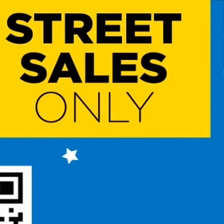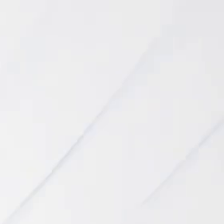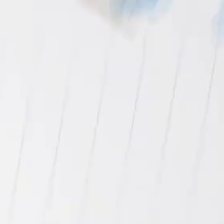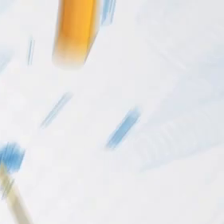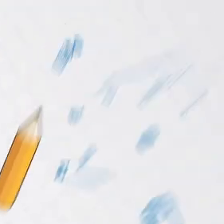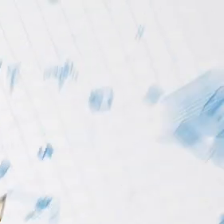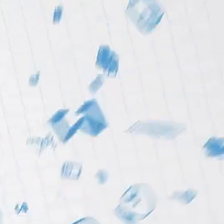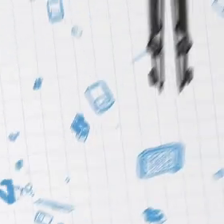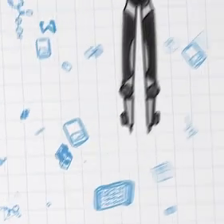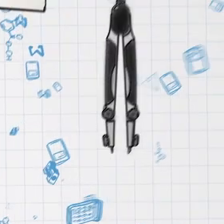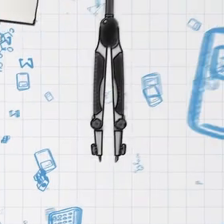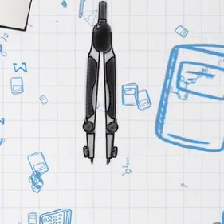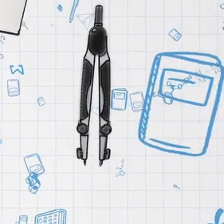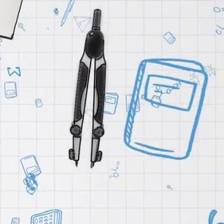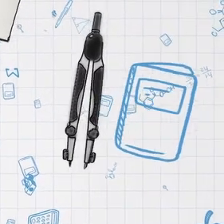Zoshi.